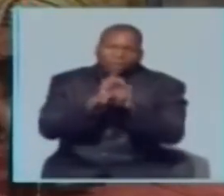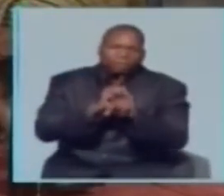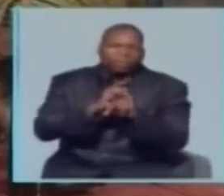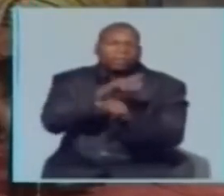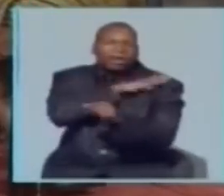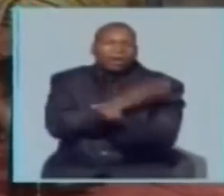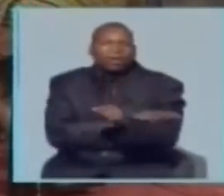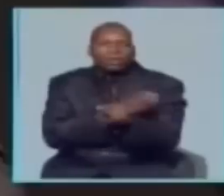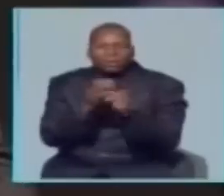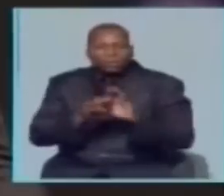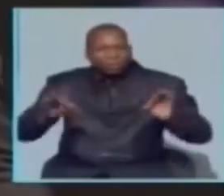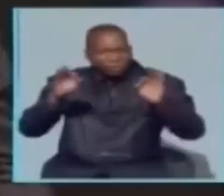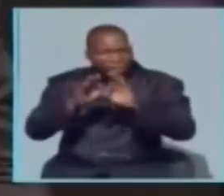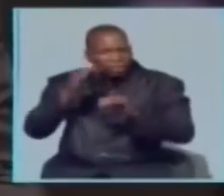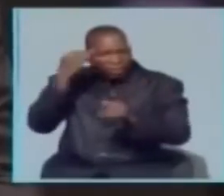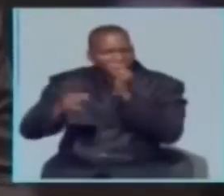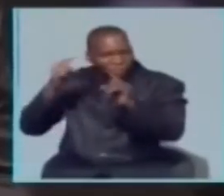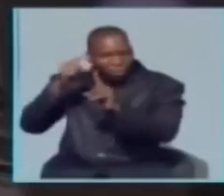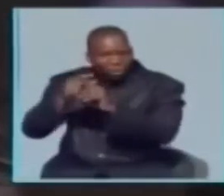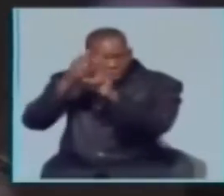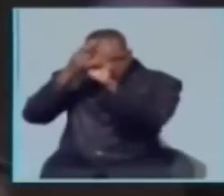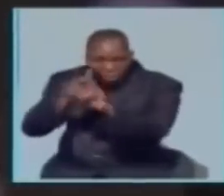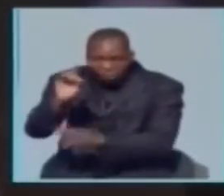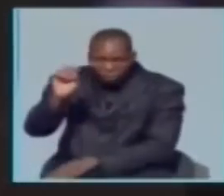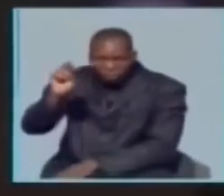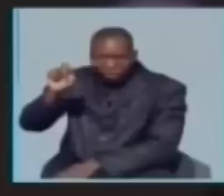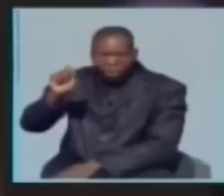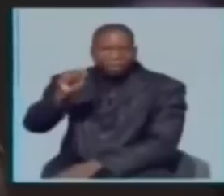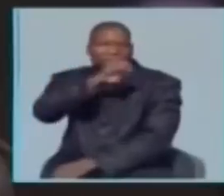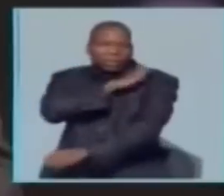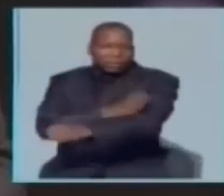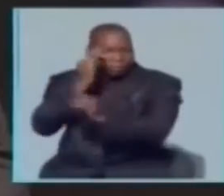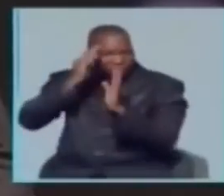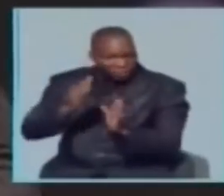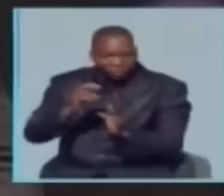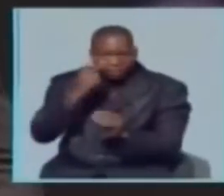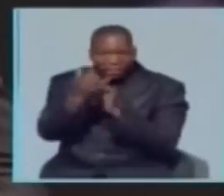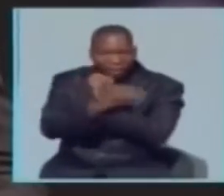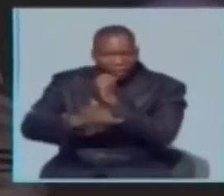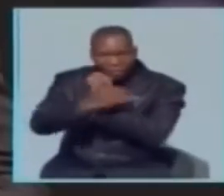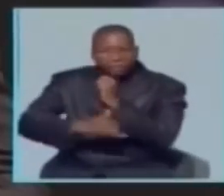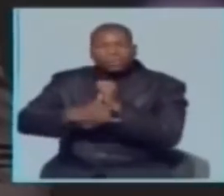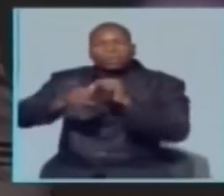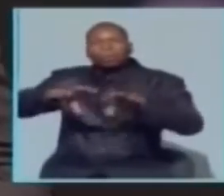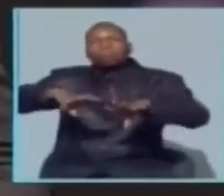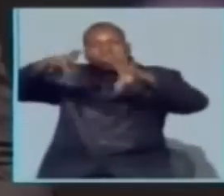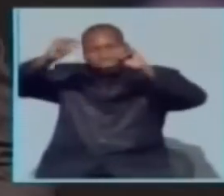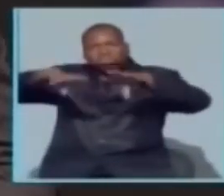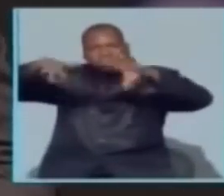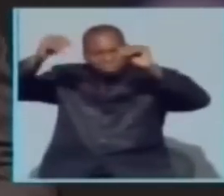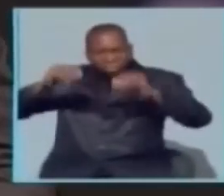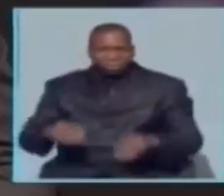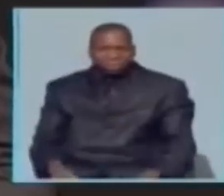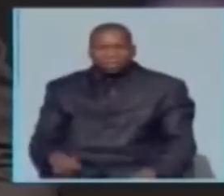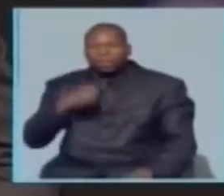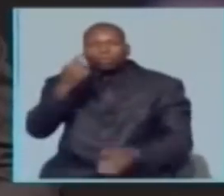That's Energy Minister's last words, Honorable Dora Siliya, as we look at the energy crisis in the country. And from what has been